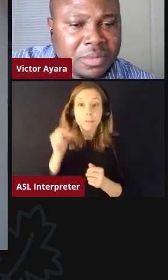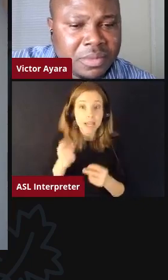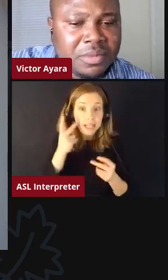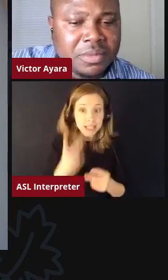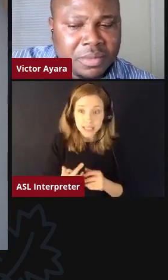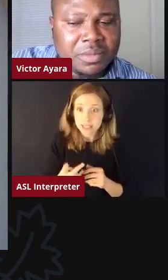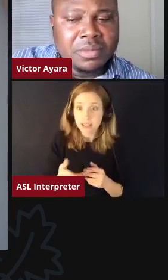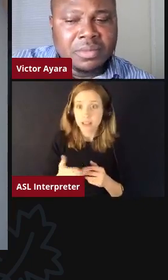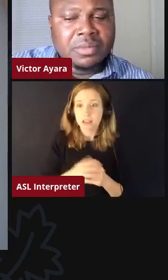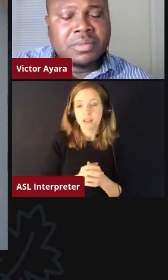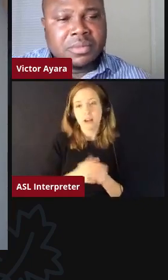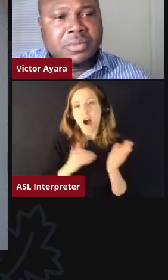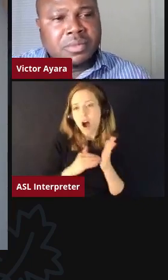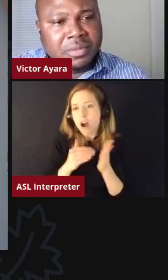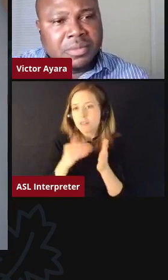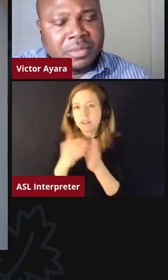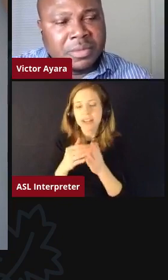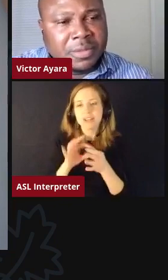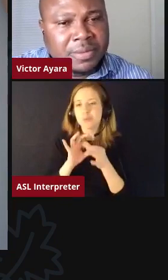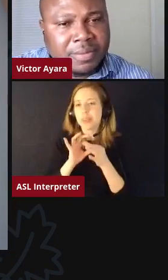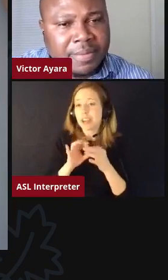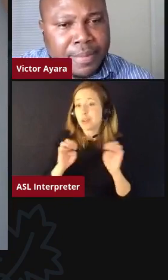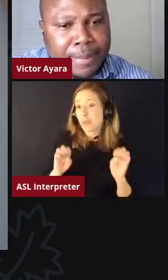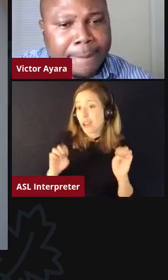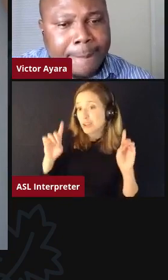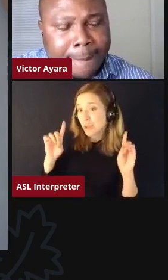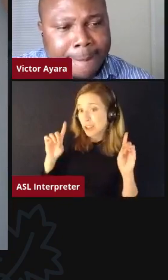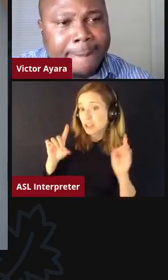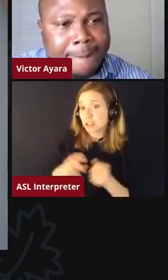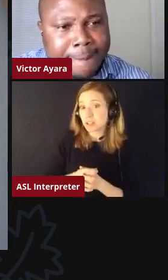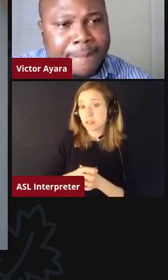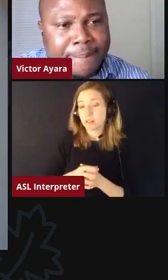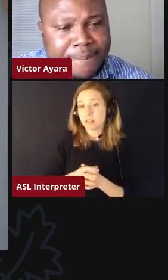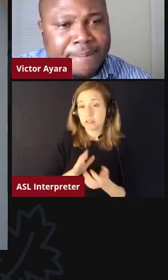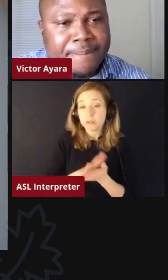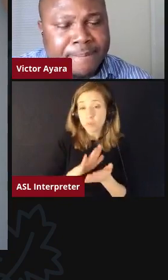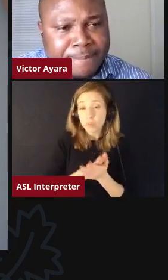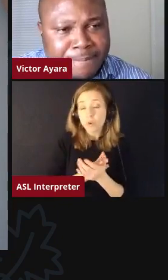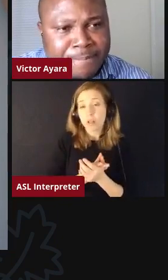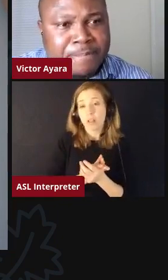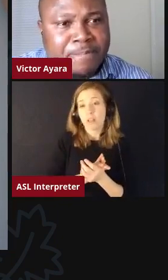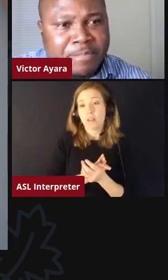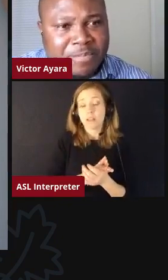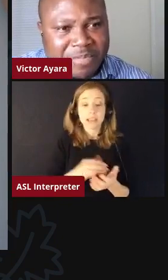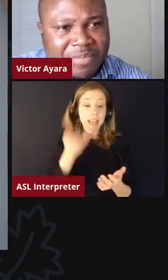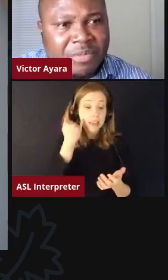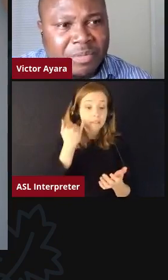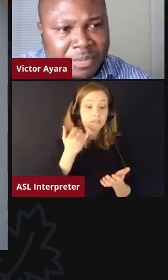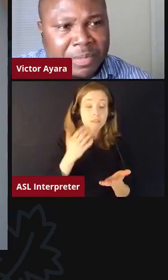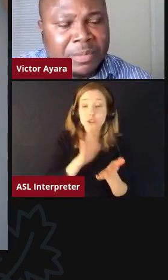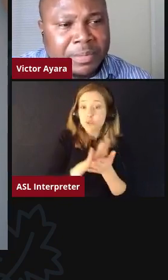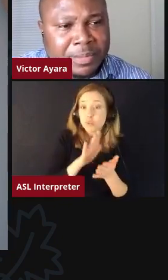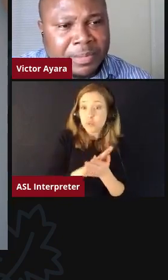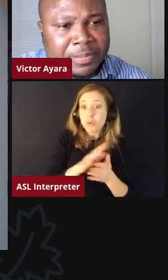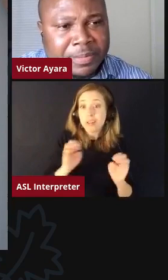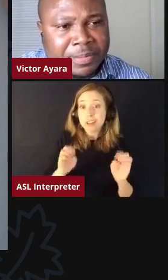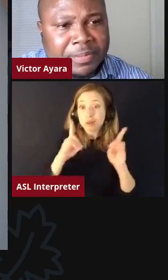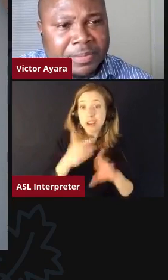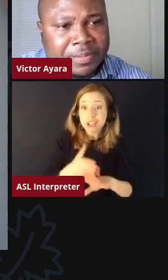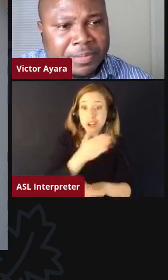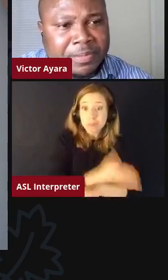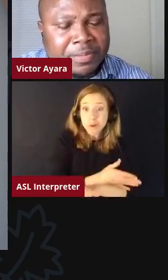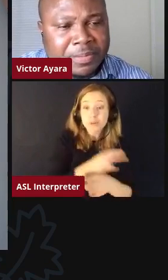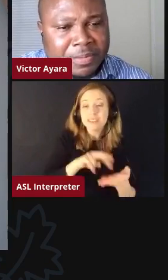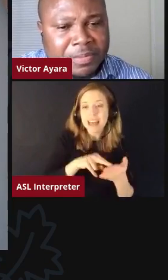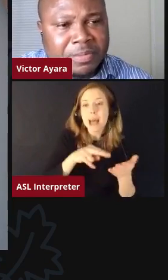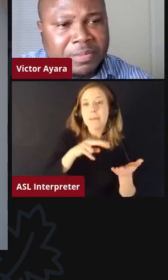around education, which helps translate to better income, which income helps get you into a different living situation where you